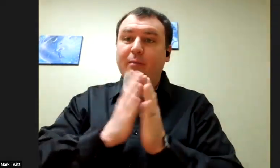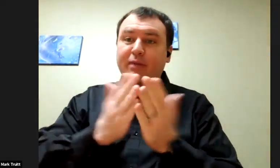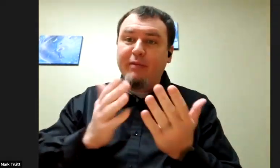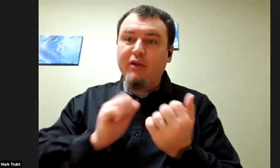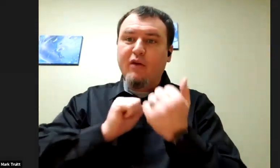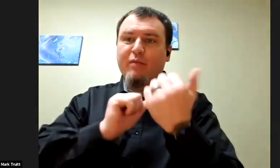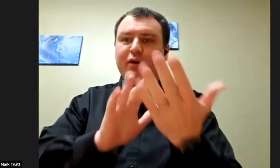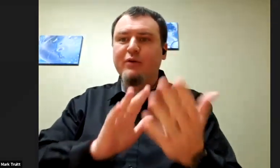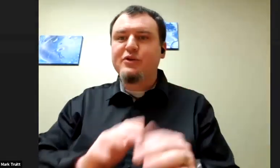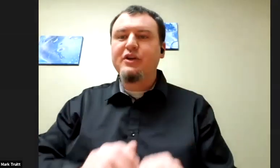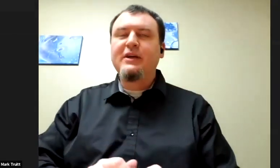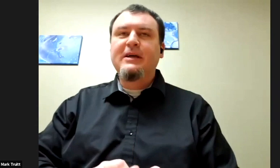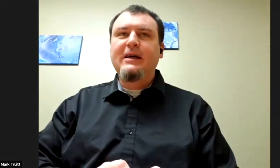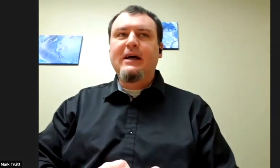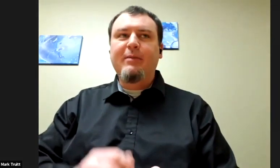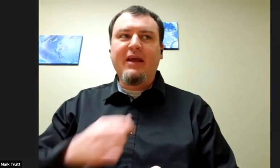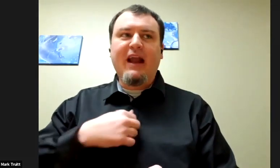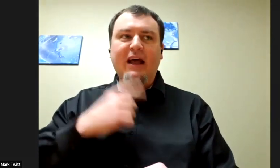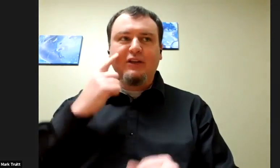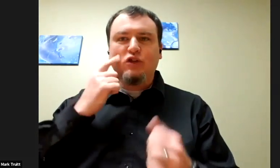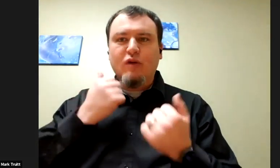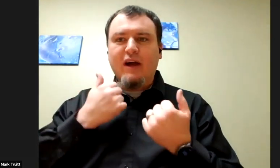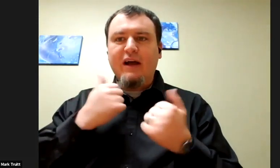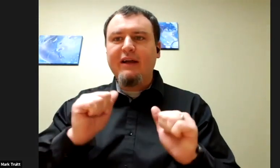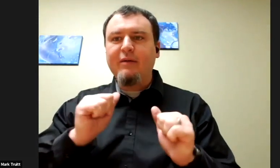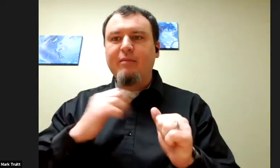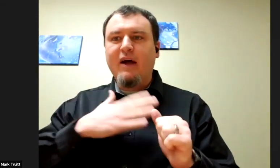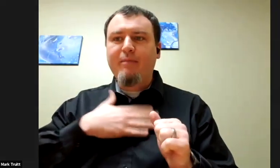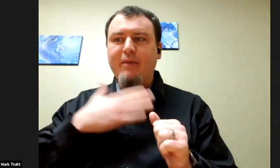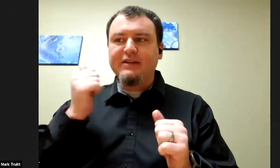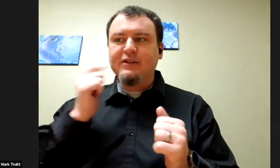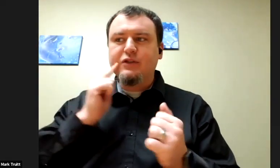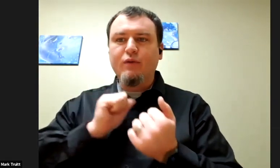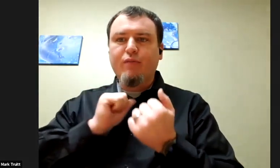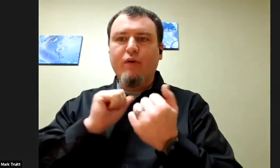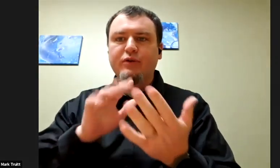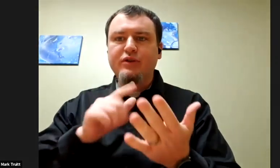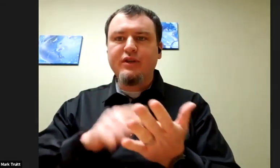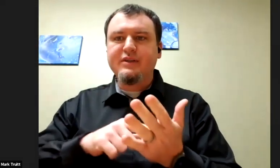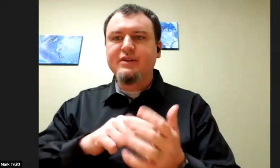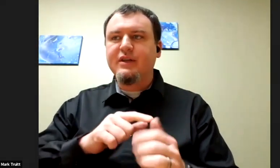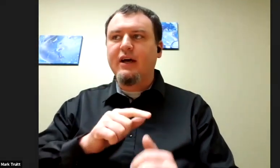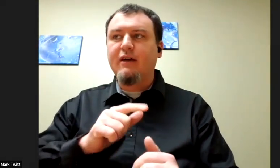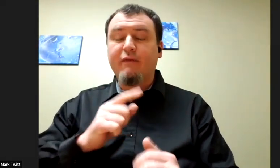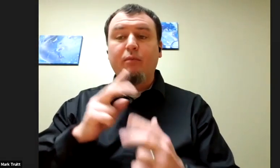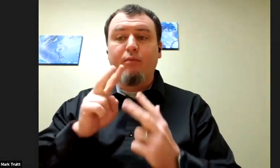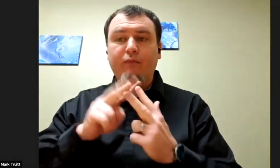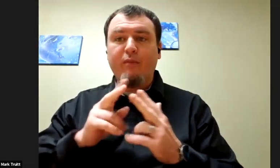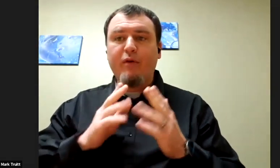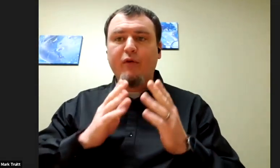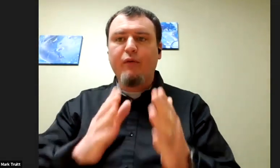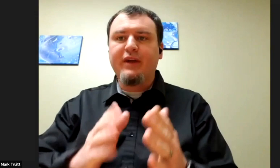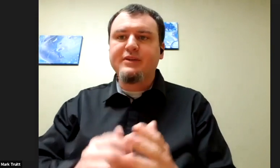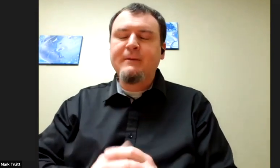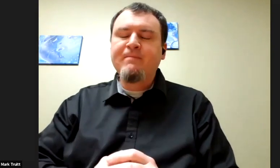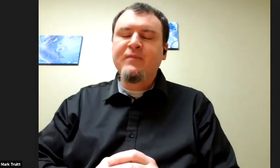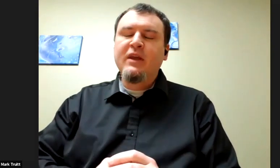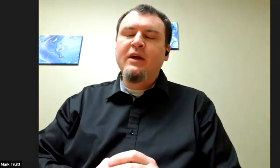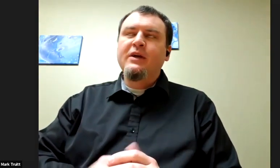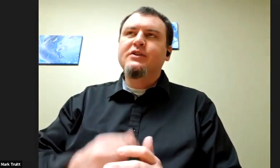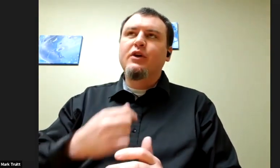perhaps a biblical approach. And I try my best to approach this from both